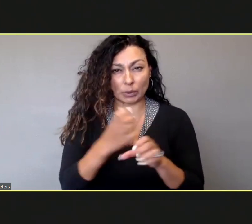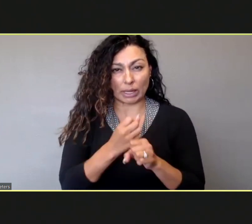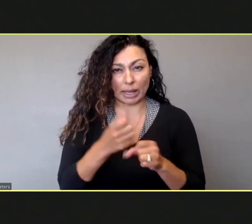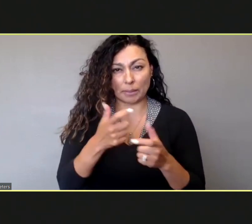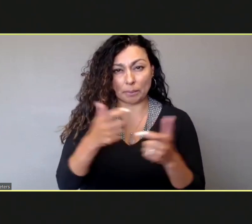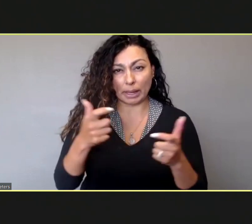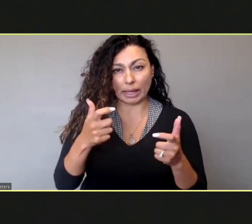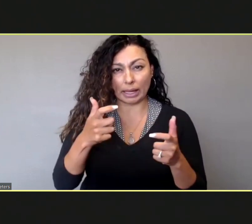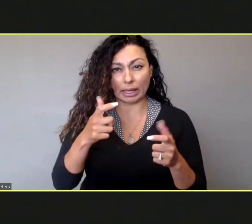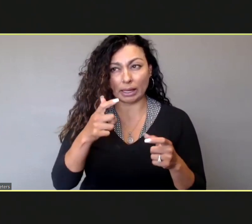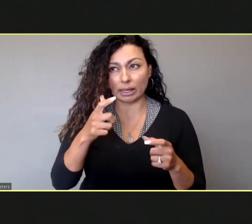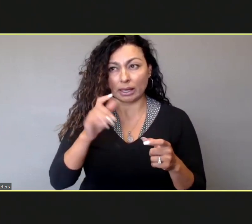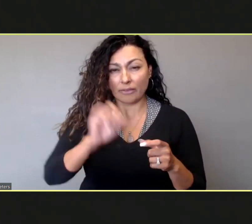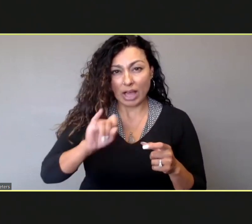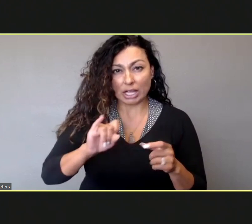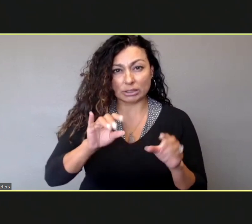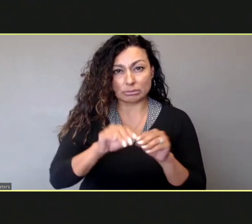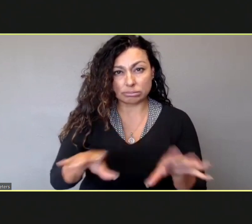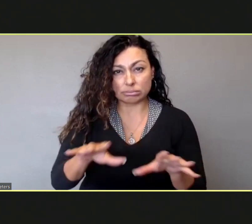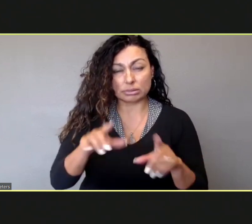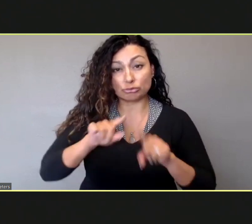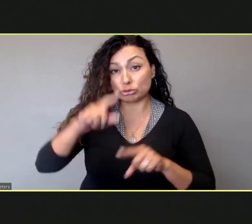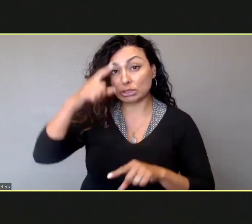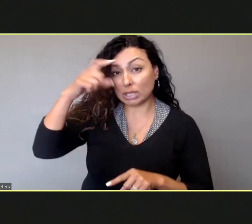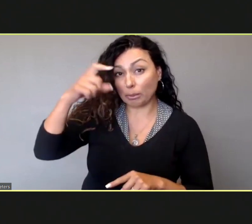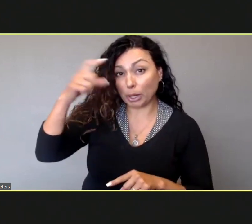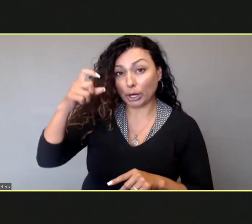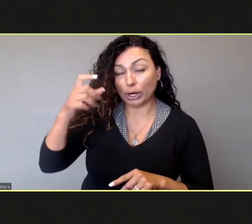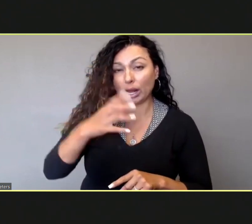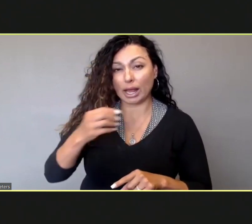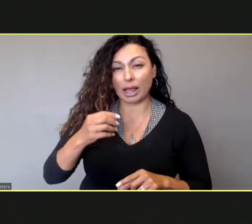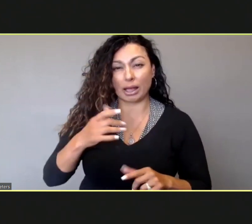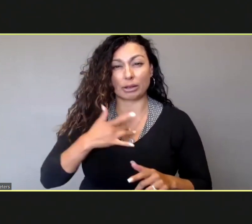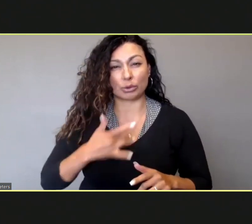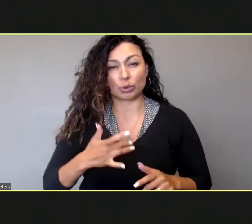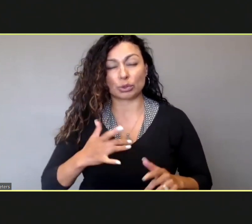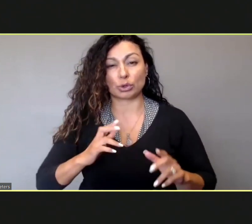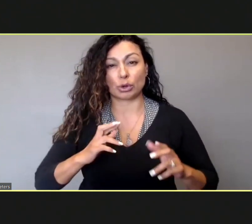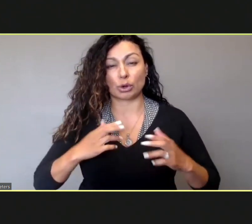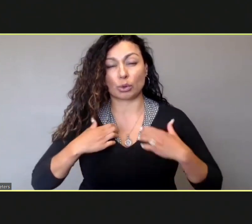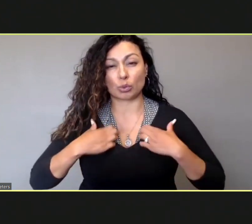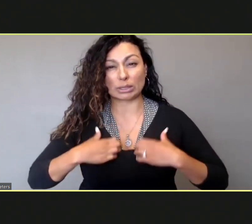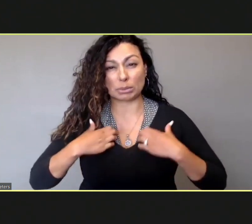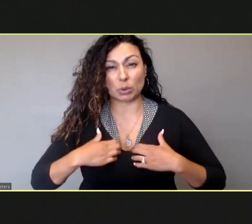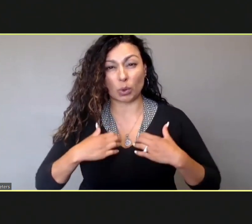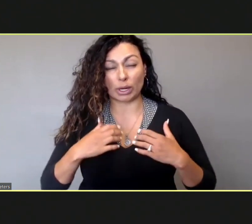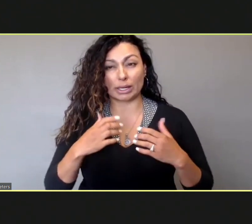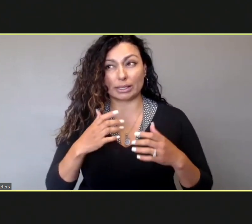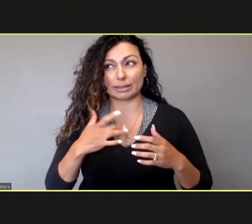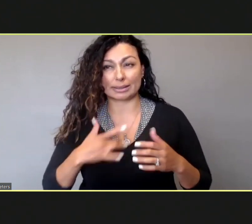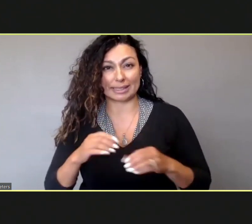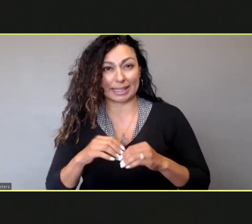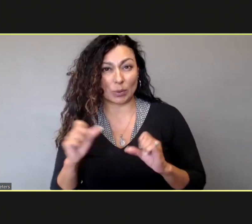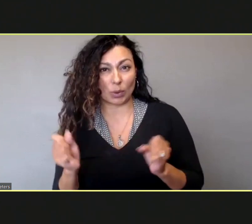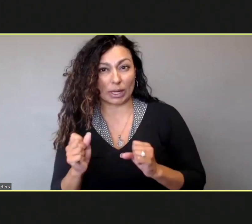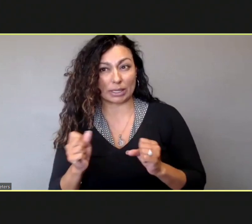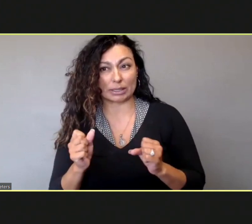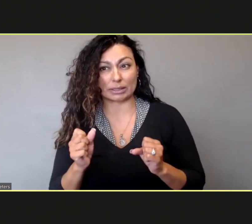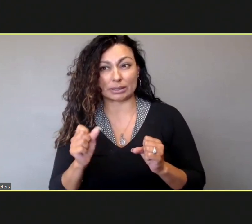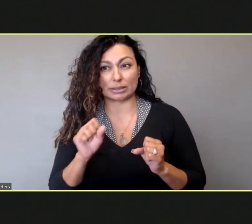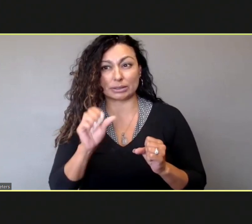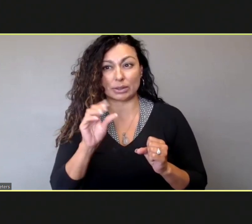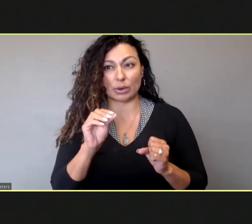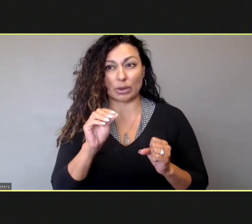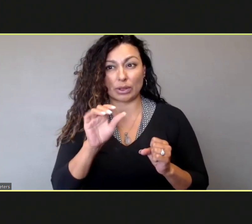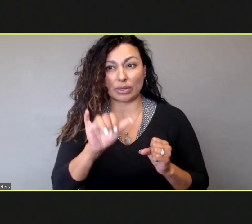of infections in the summer, and normally respiratory viruses occur in the winter. So that hasn't quite panned